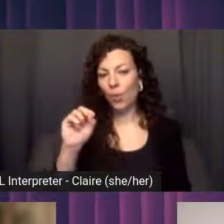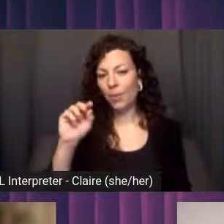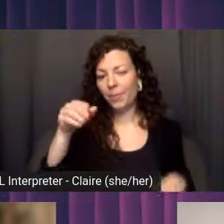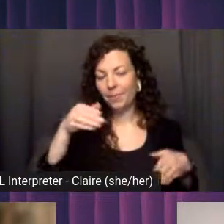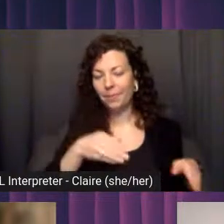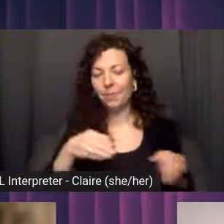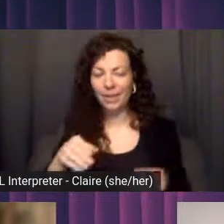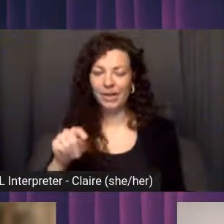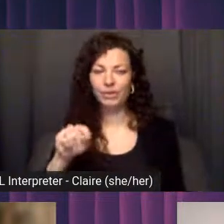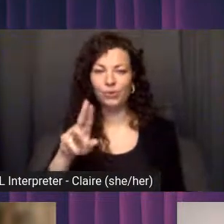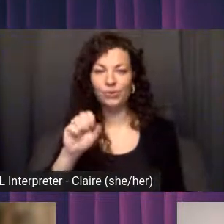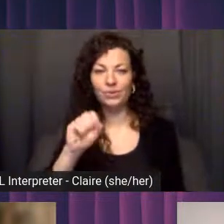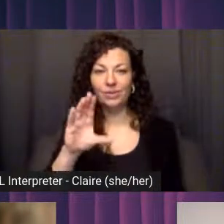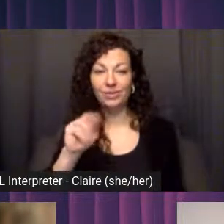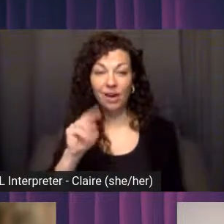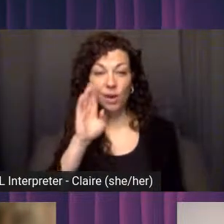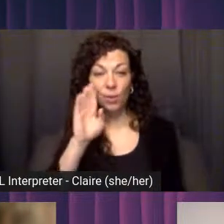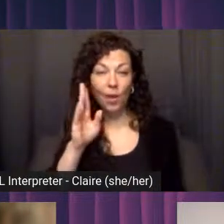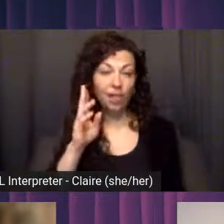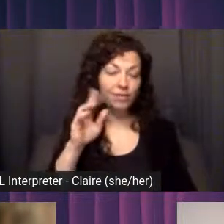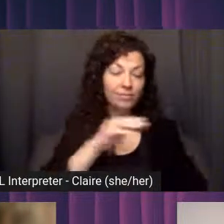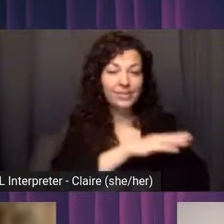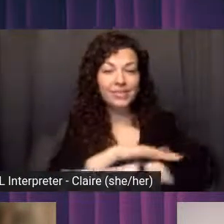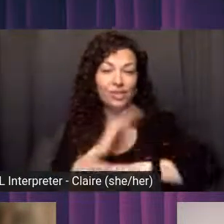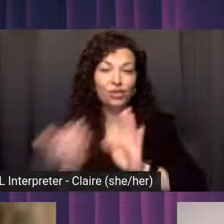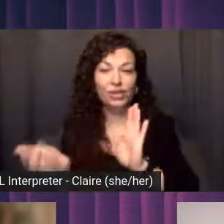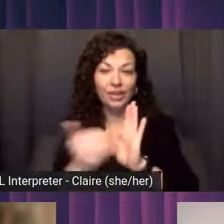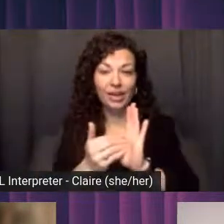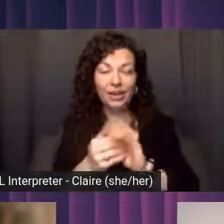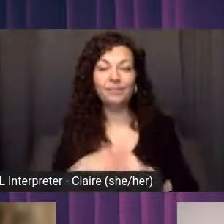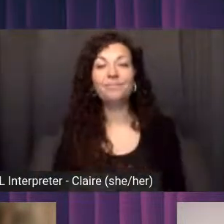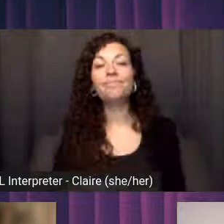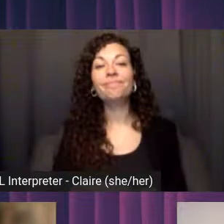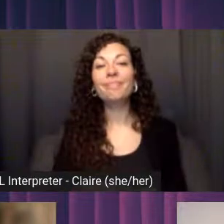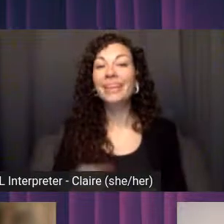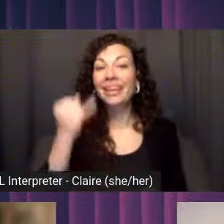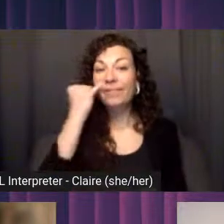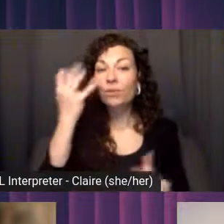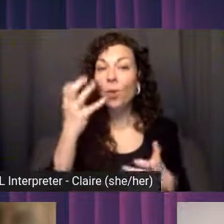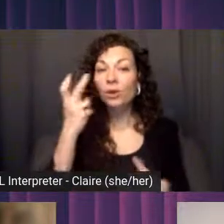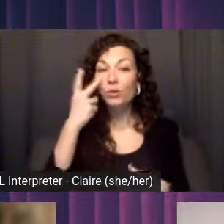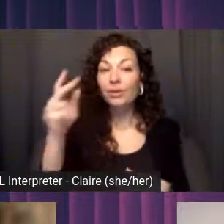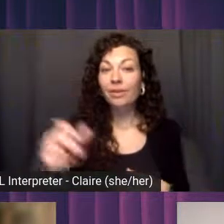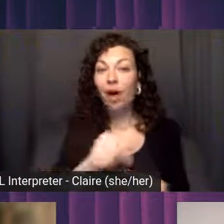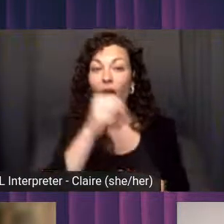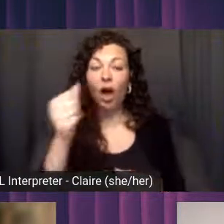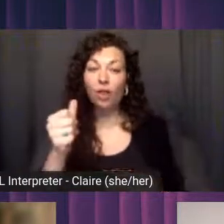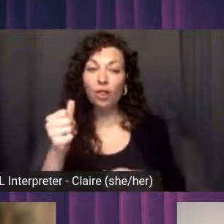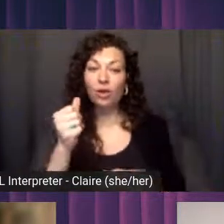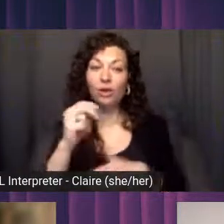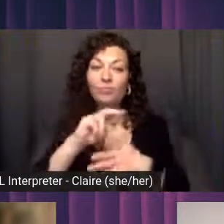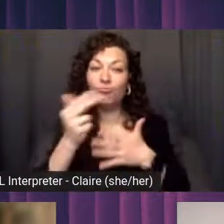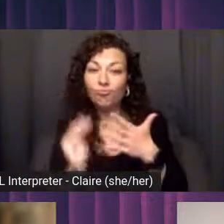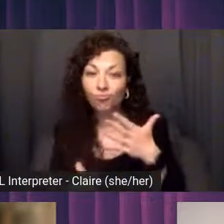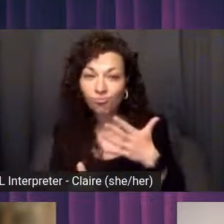see past episodes of Resetting the Table. So